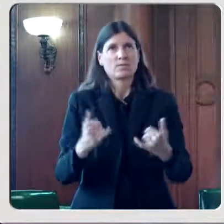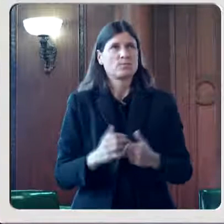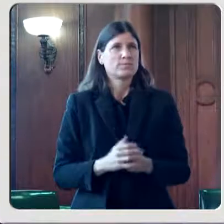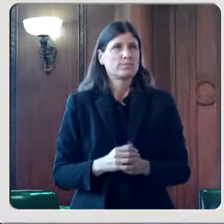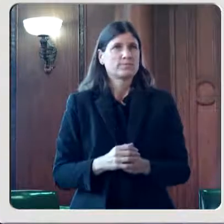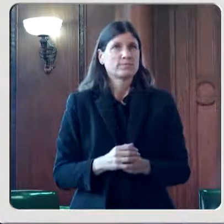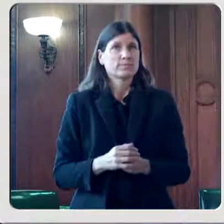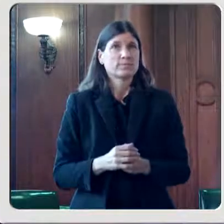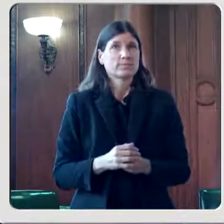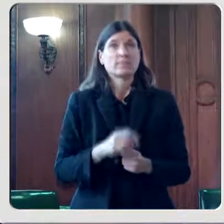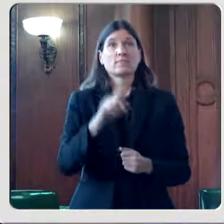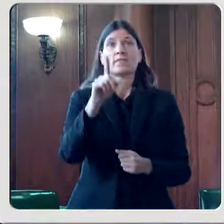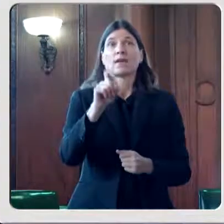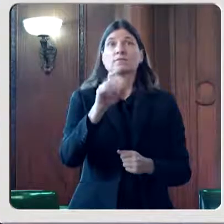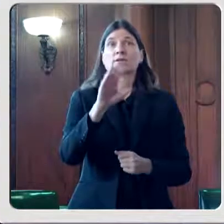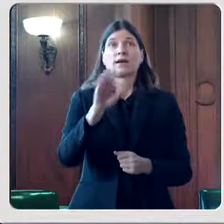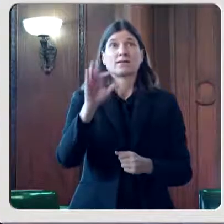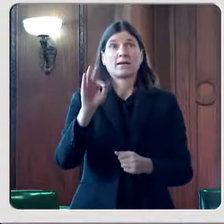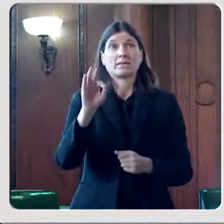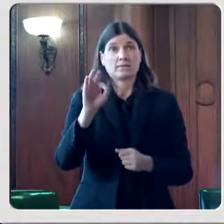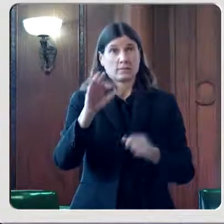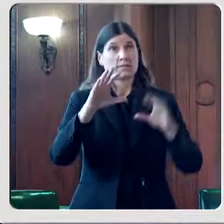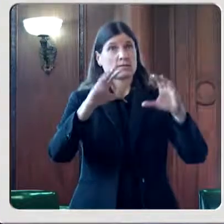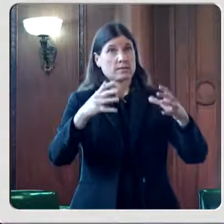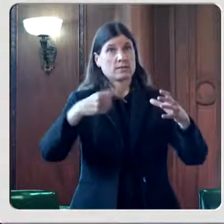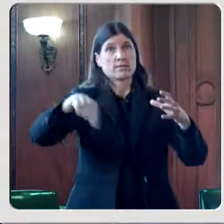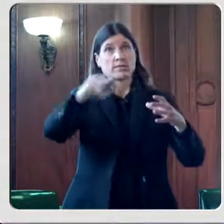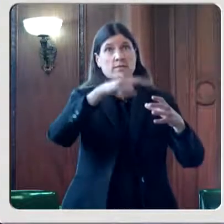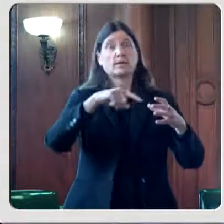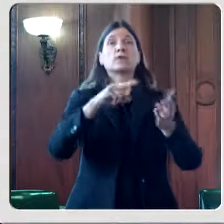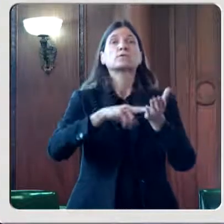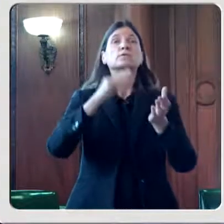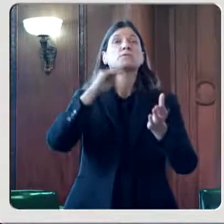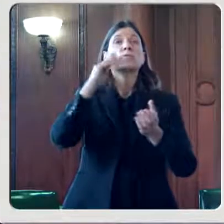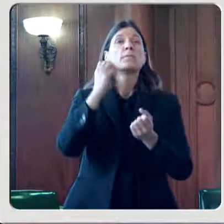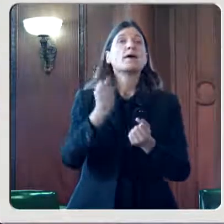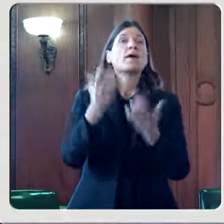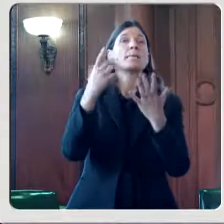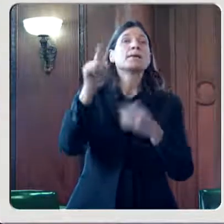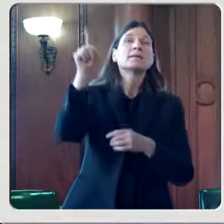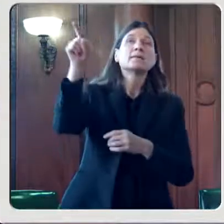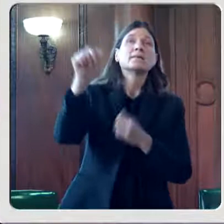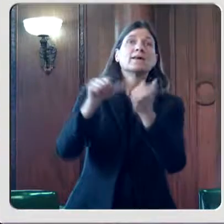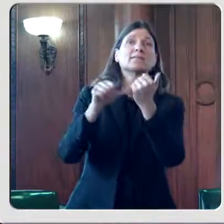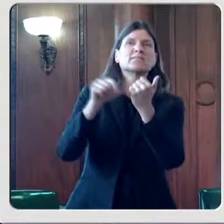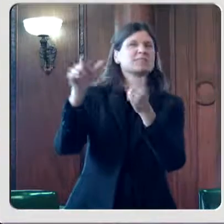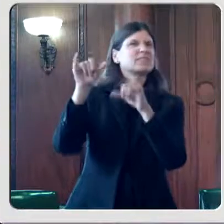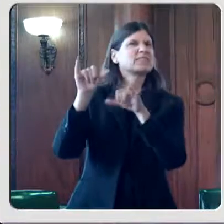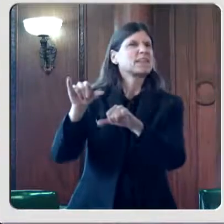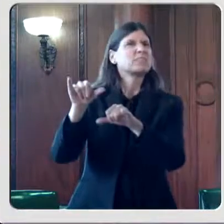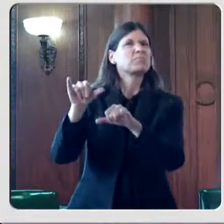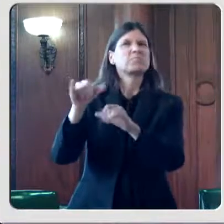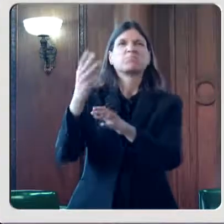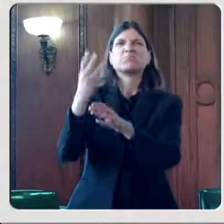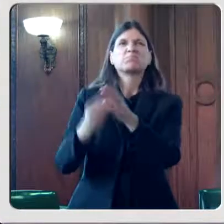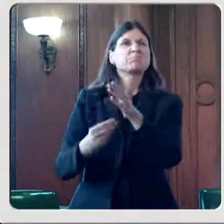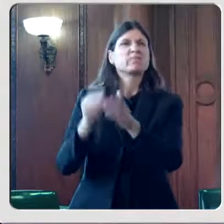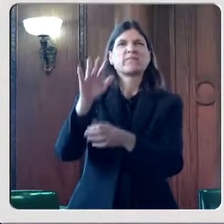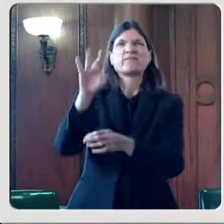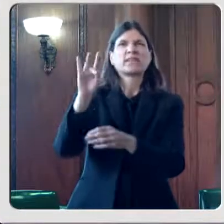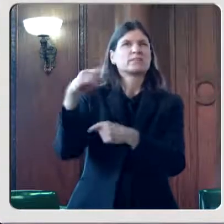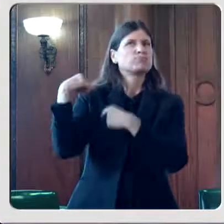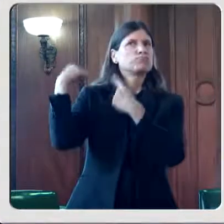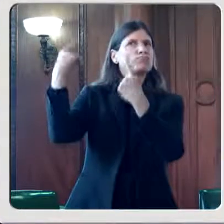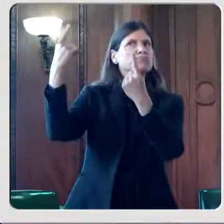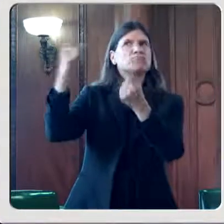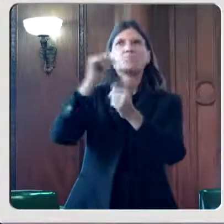Long-term care facilities and deaths, again, that has stayed very stagnant, which is good, 58. That's going on a